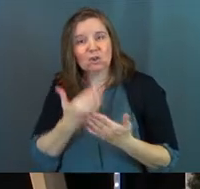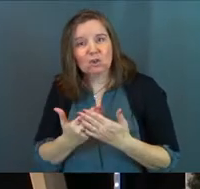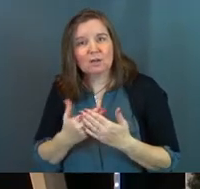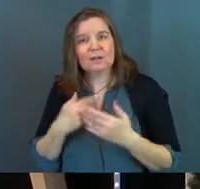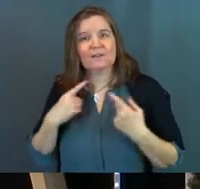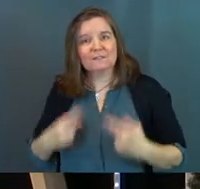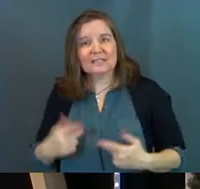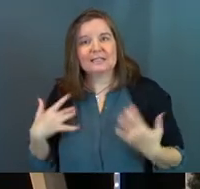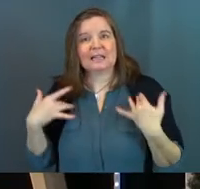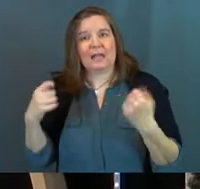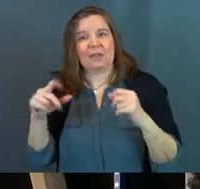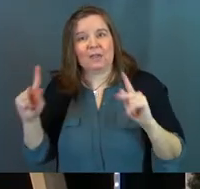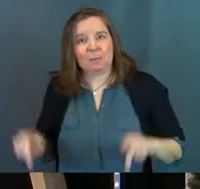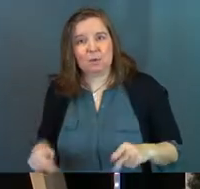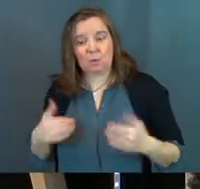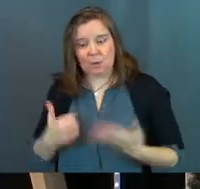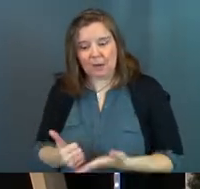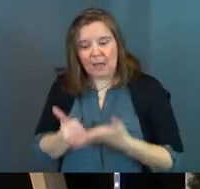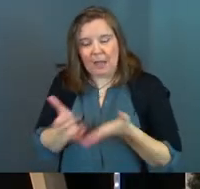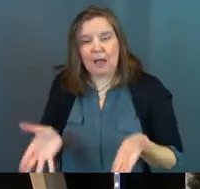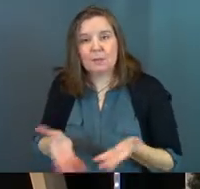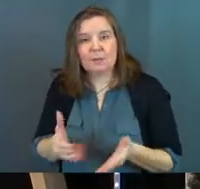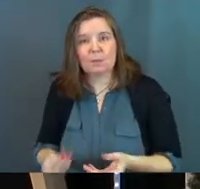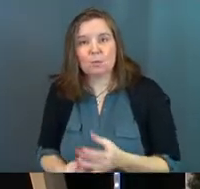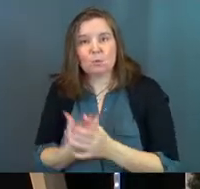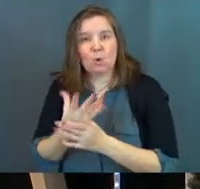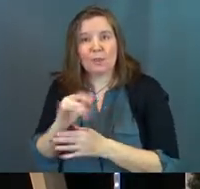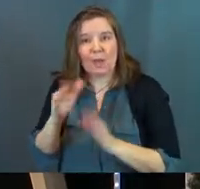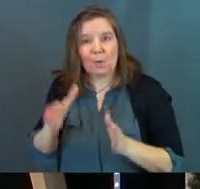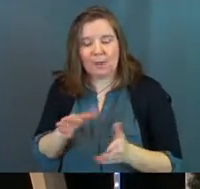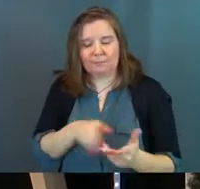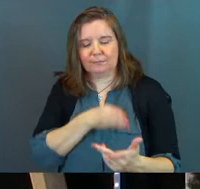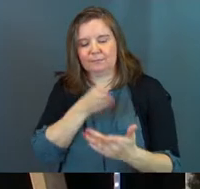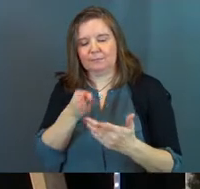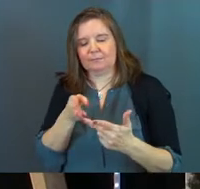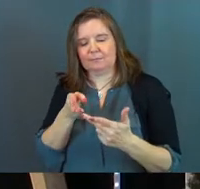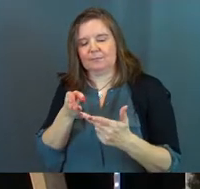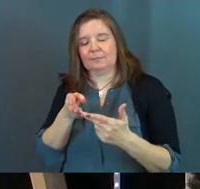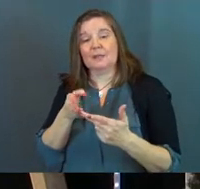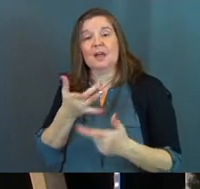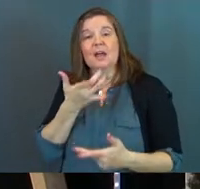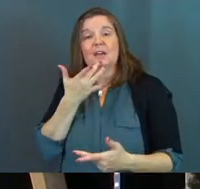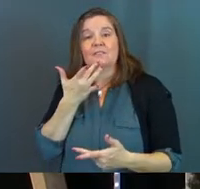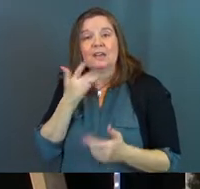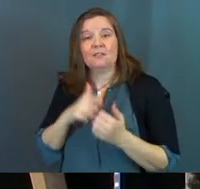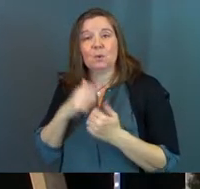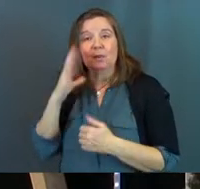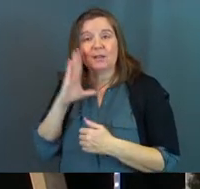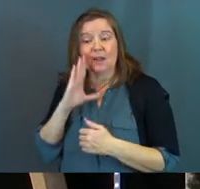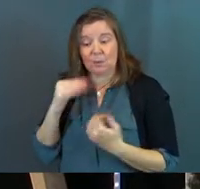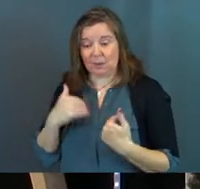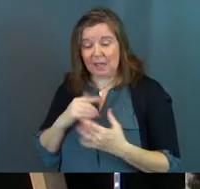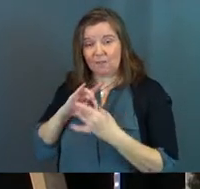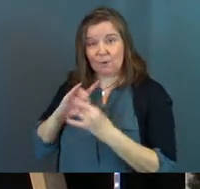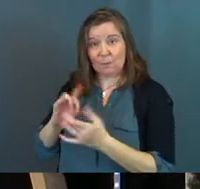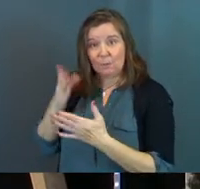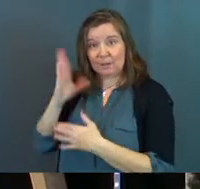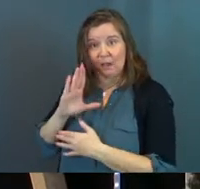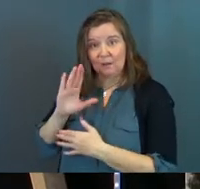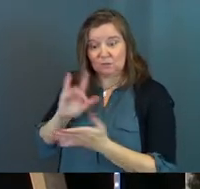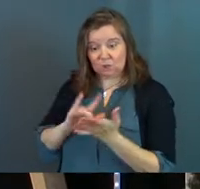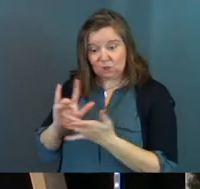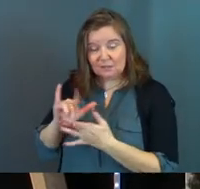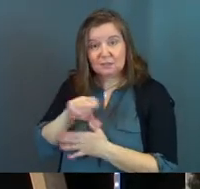good, physically healthy person. We're helping them grow in that way. And then next, favor with God. Will they have a relationship